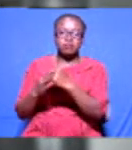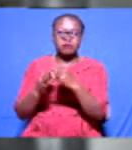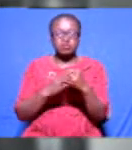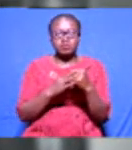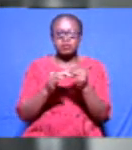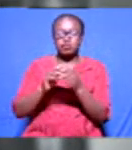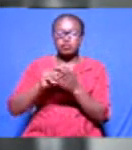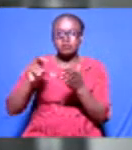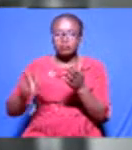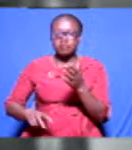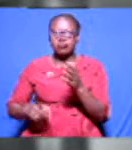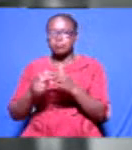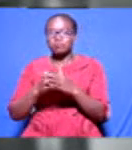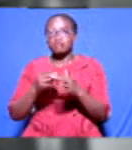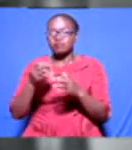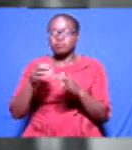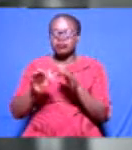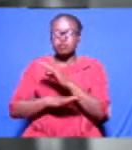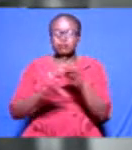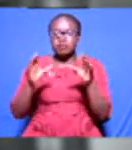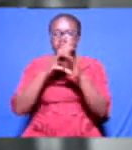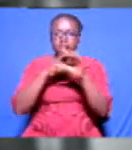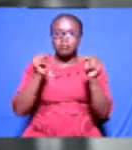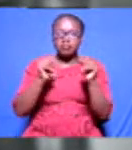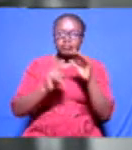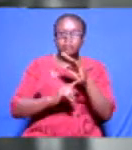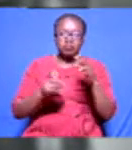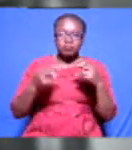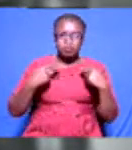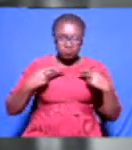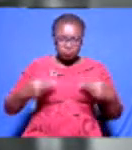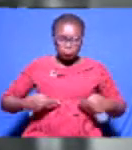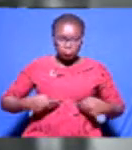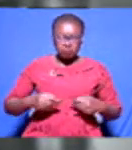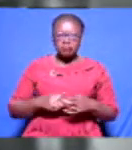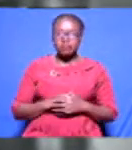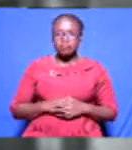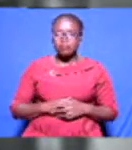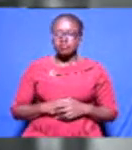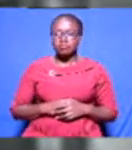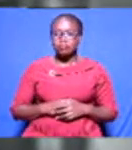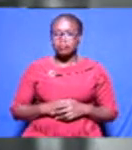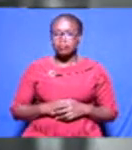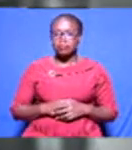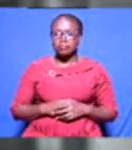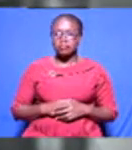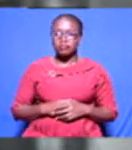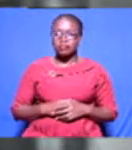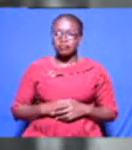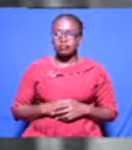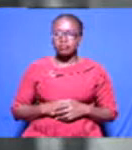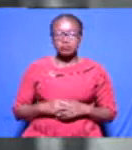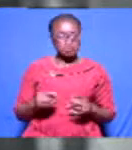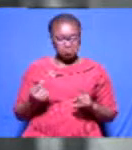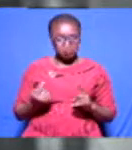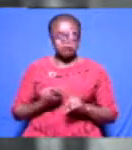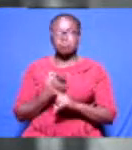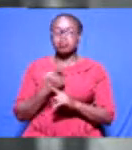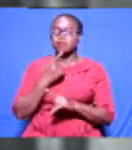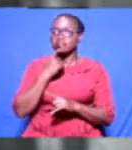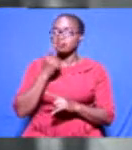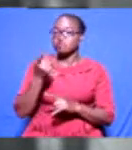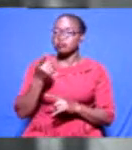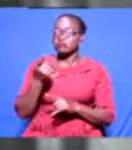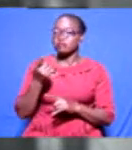vice presidency and moved to the Ministry of Health as minister. Despite the fallout with Moi,